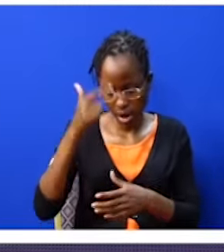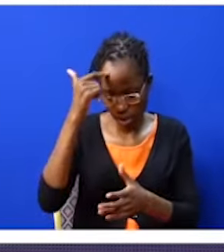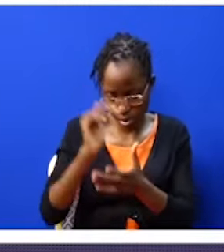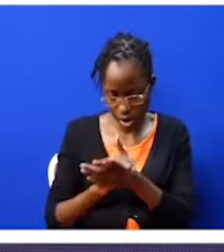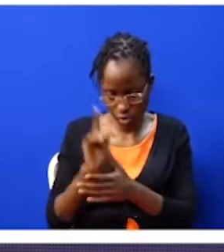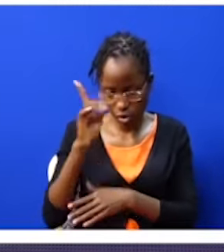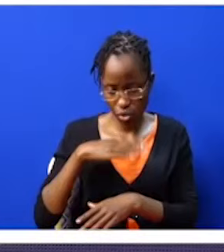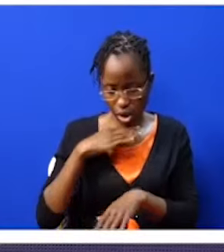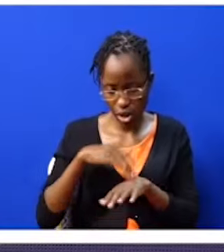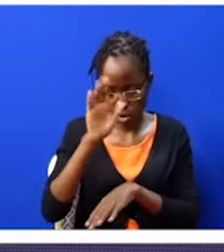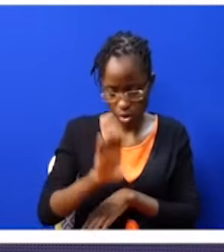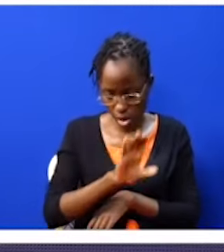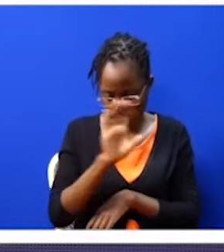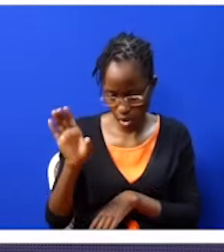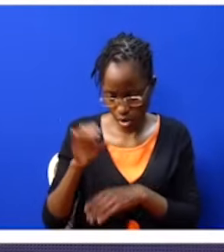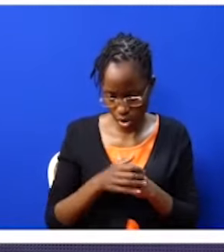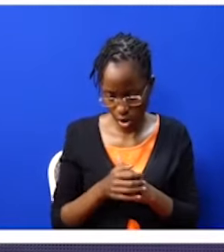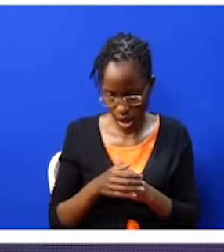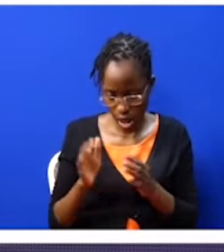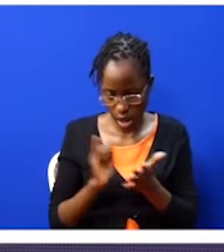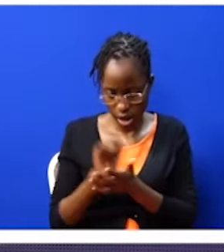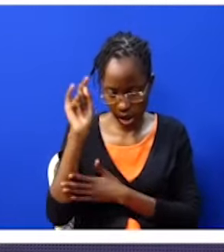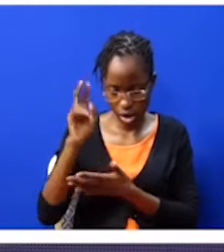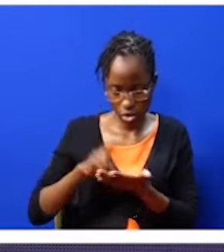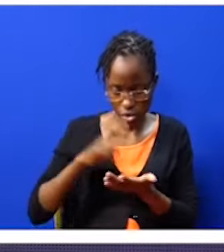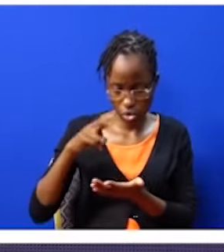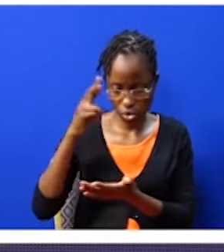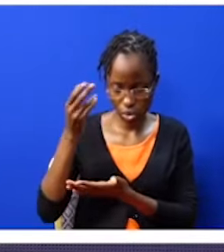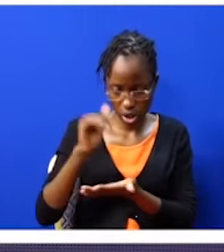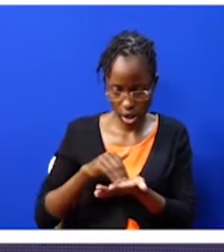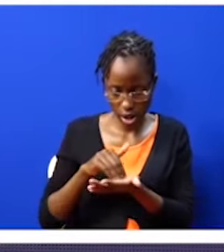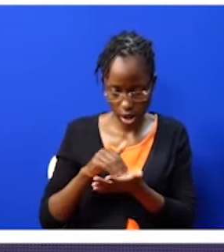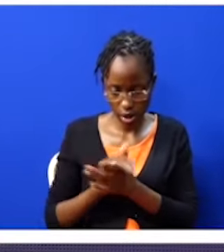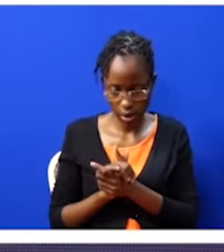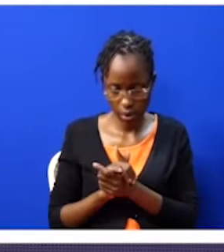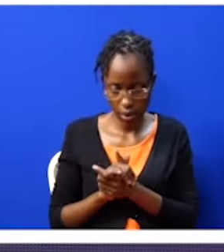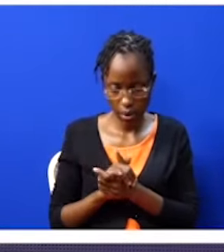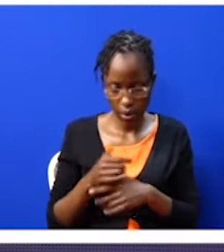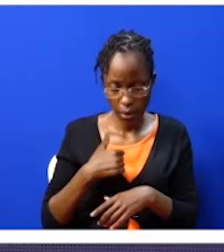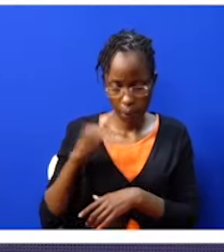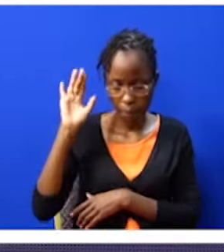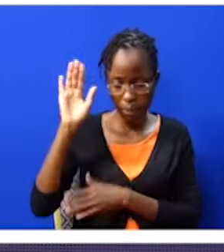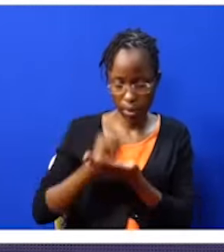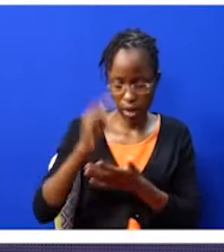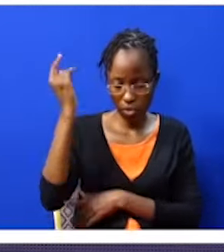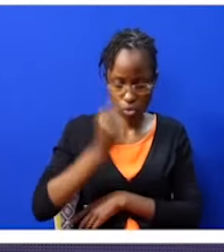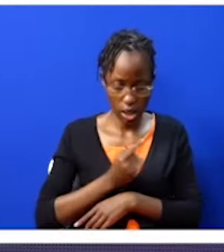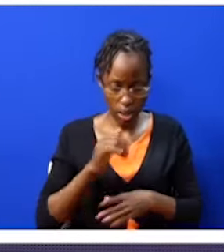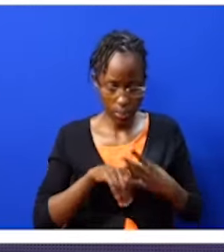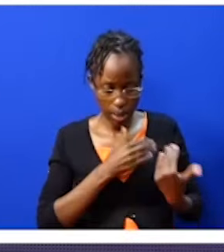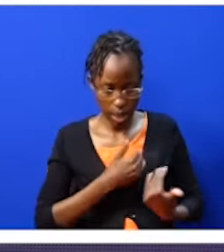that you died on the cross and that you rose again. I ask that you come into my